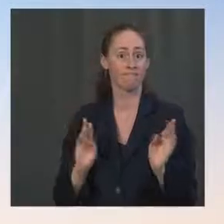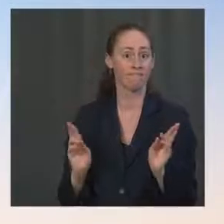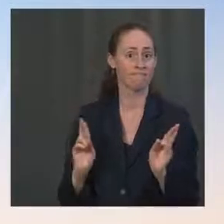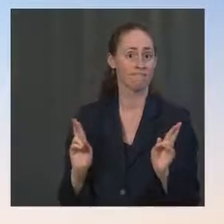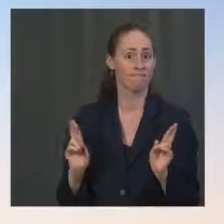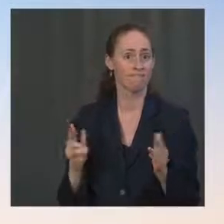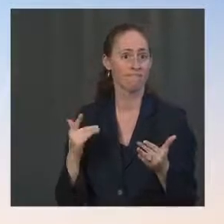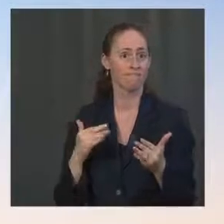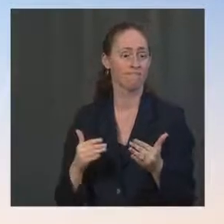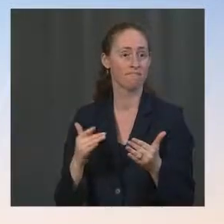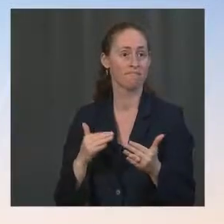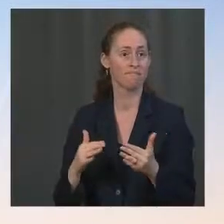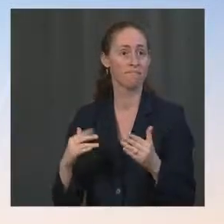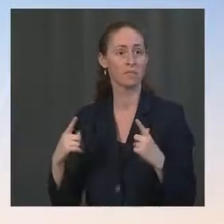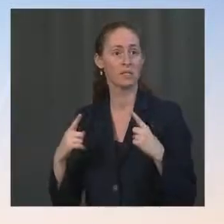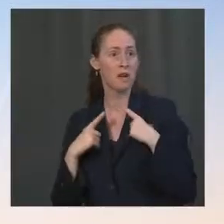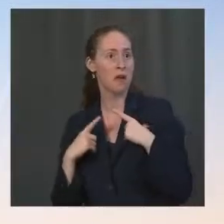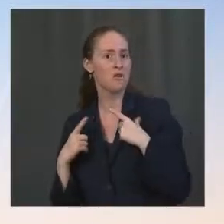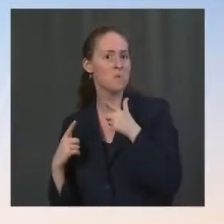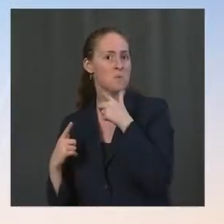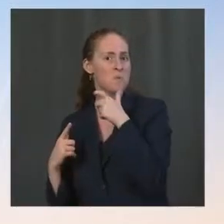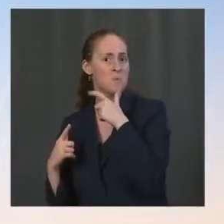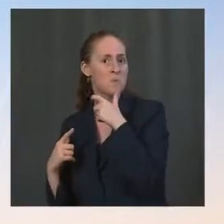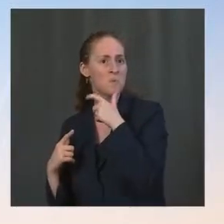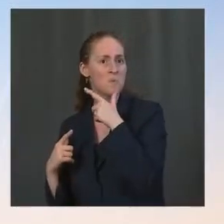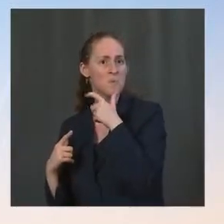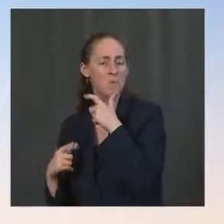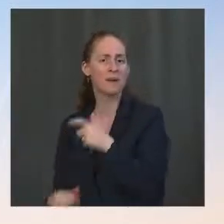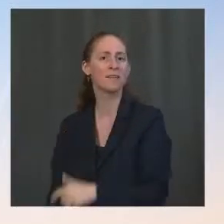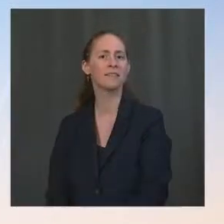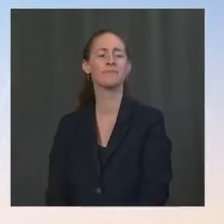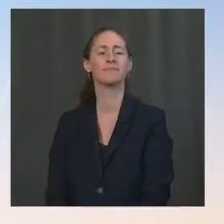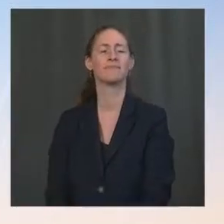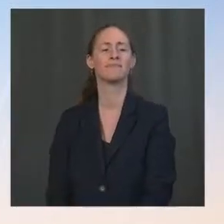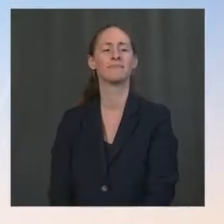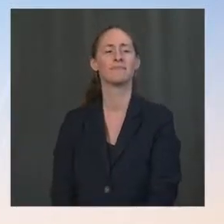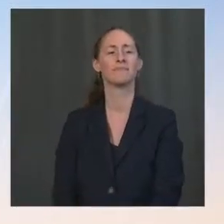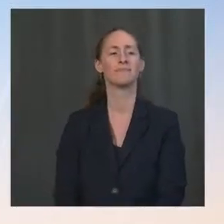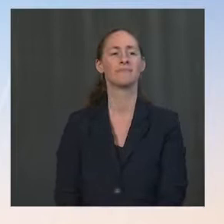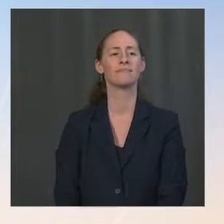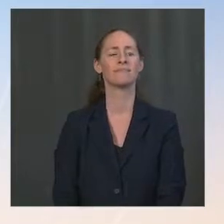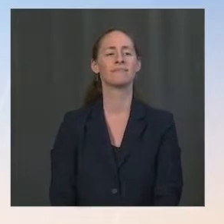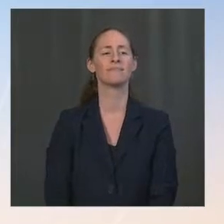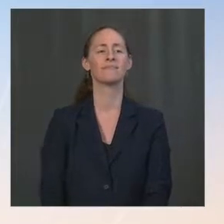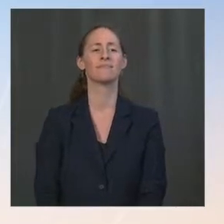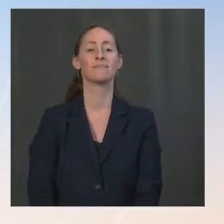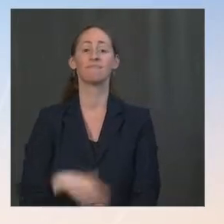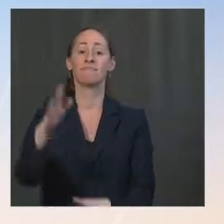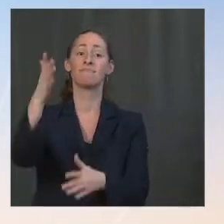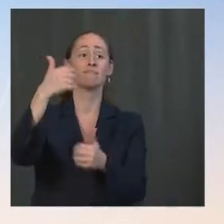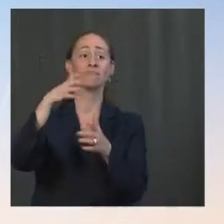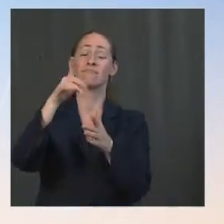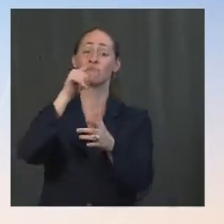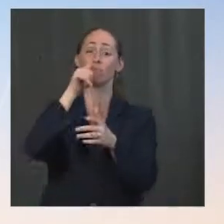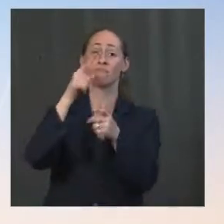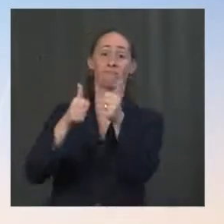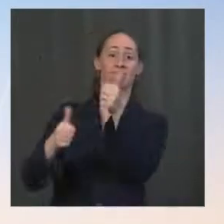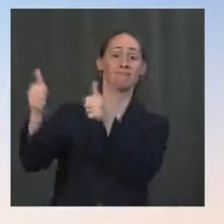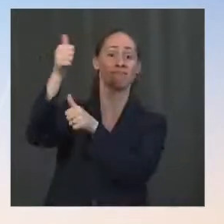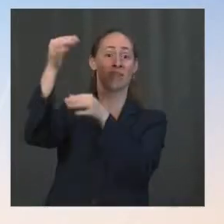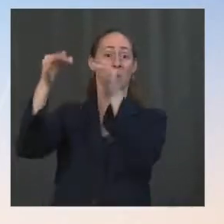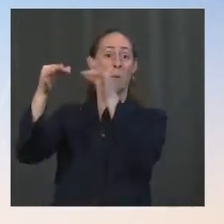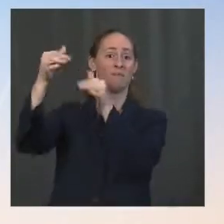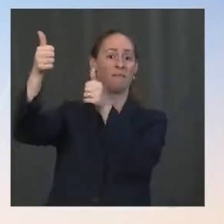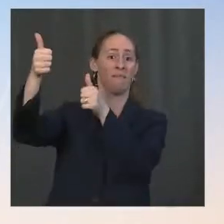opening. Again, it's going to be up to any sitting Supreme Court justice to make a determination about their timeline and how long they'll stay. And has the